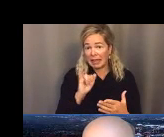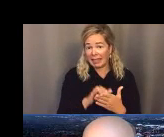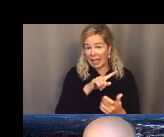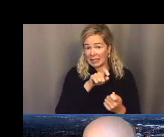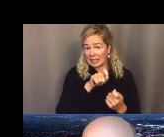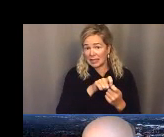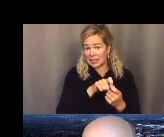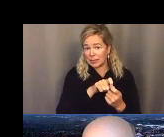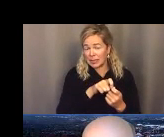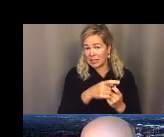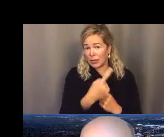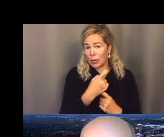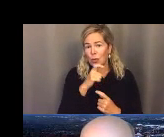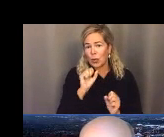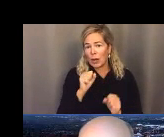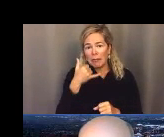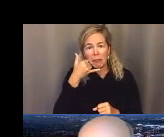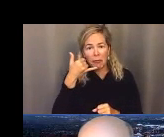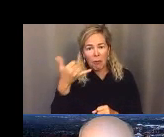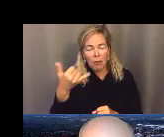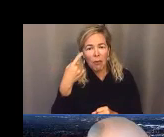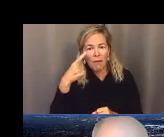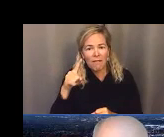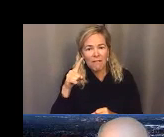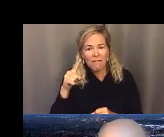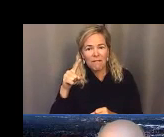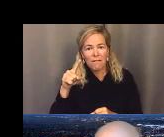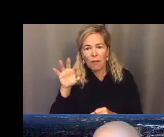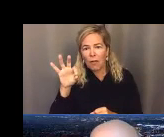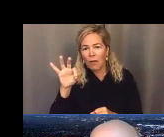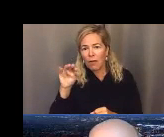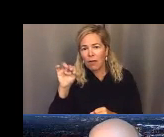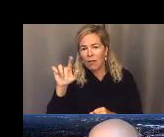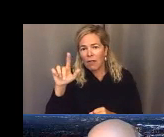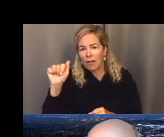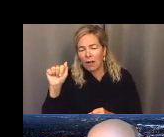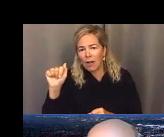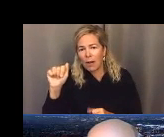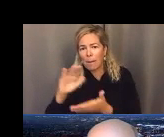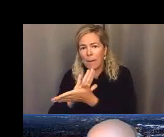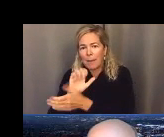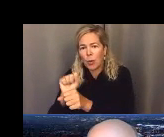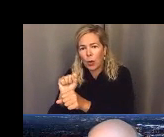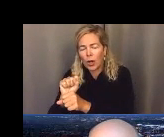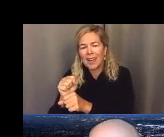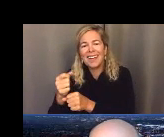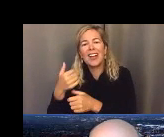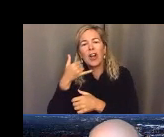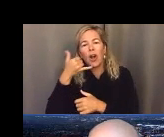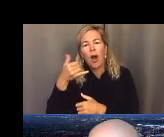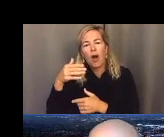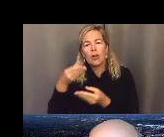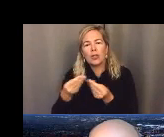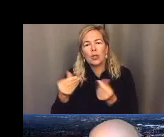regards to who they can call for their FMLA paperwork, we ask that you call our Solution Center, and that